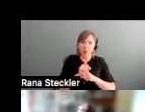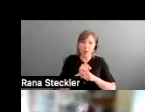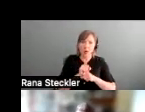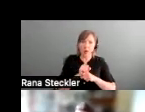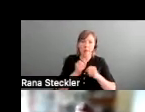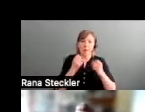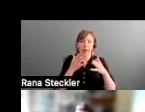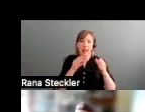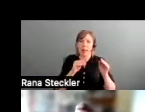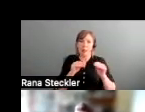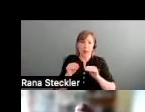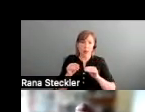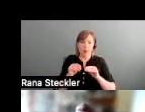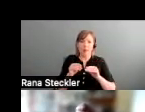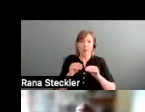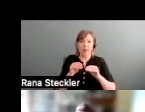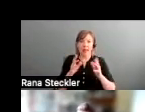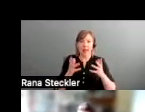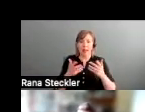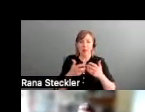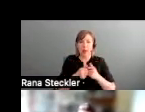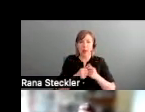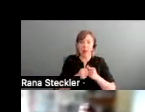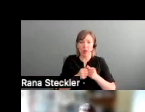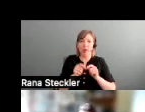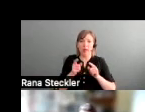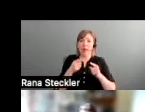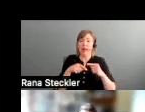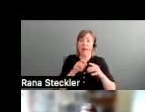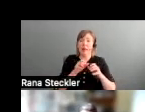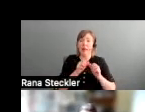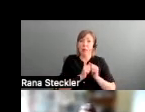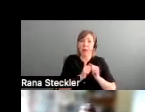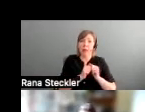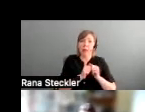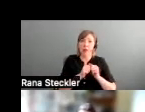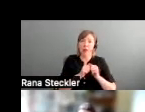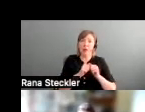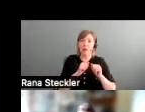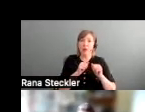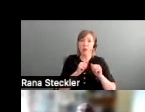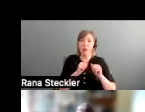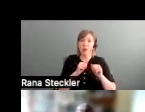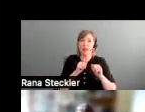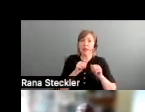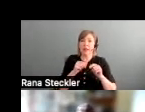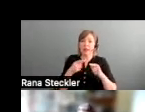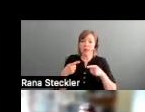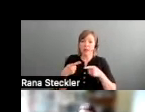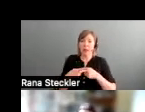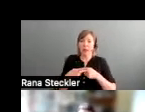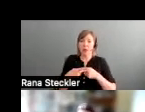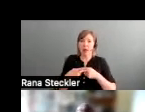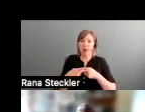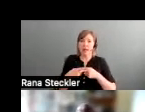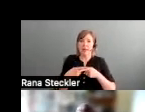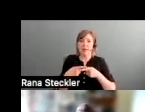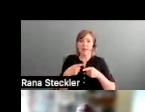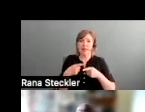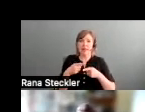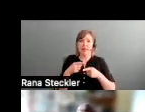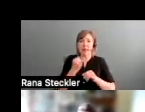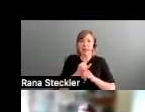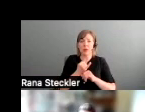actually many movements that came together, and they came together to counteract the institutional